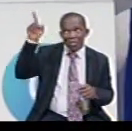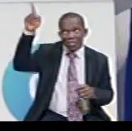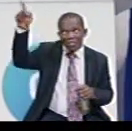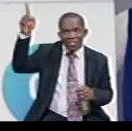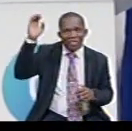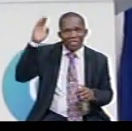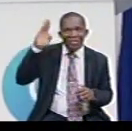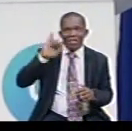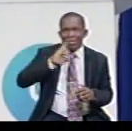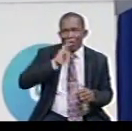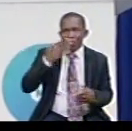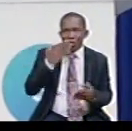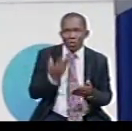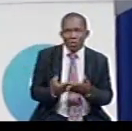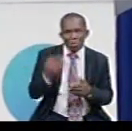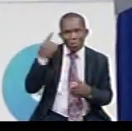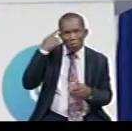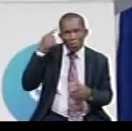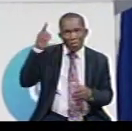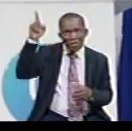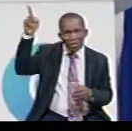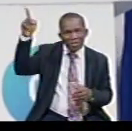for his mercy endureth forever.